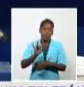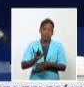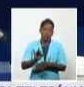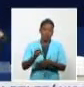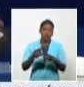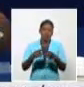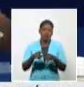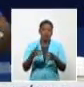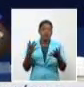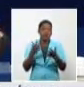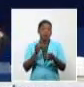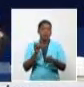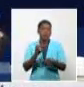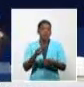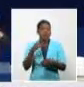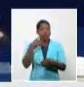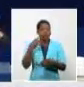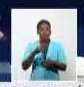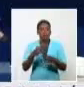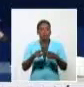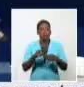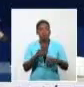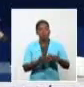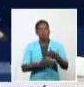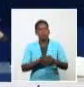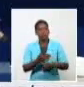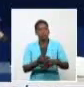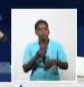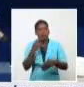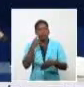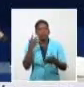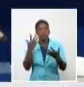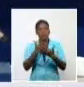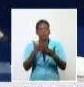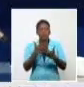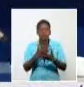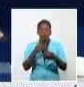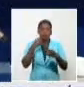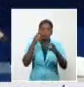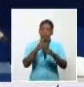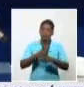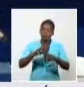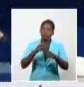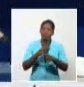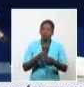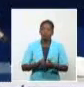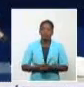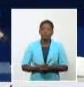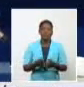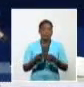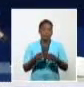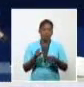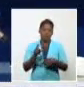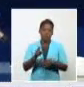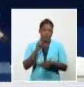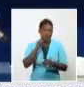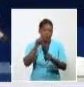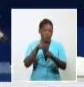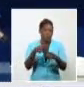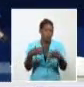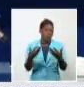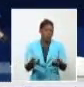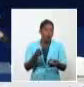have the source of the infection, but after the control of the outbreak, the objective of all this is to